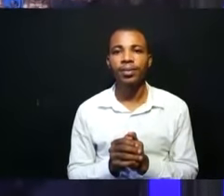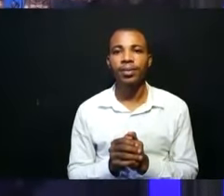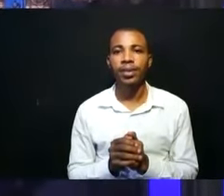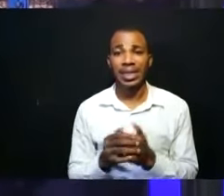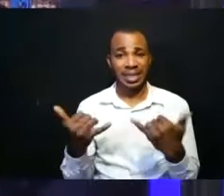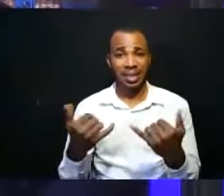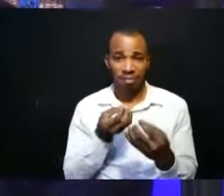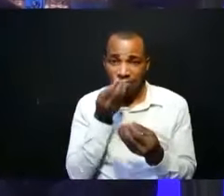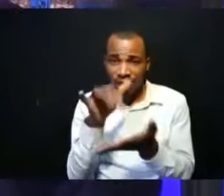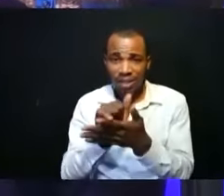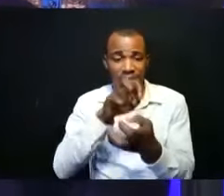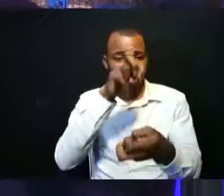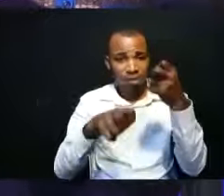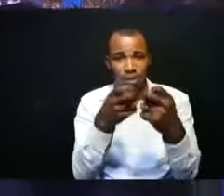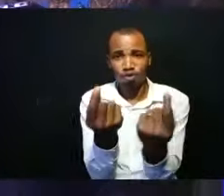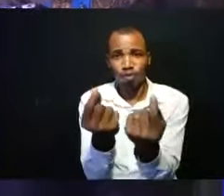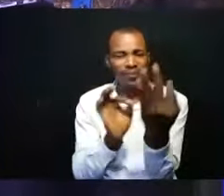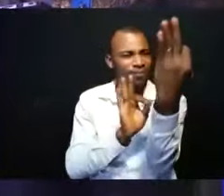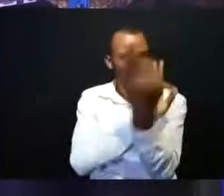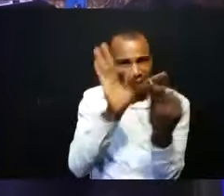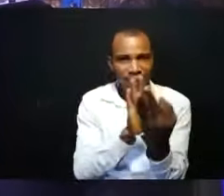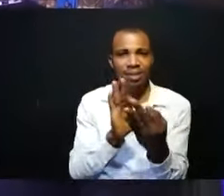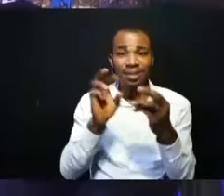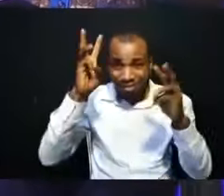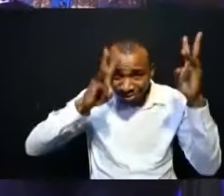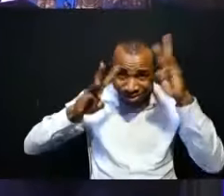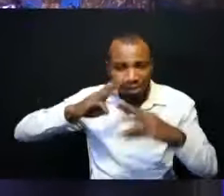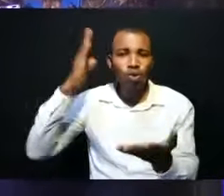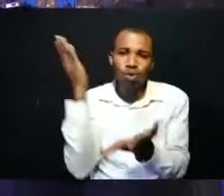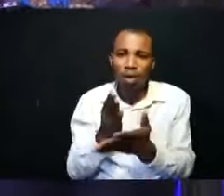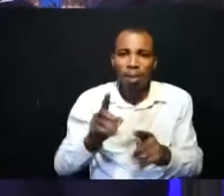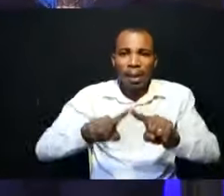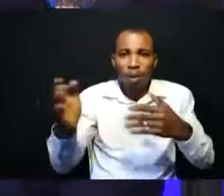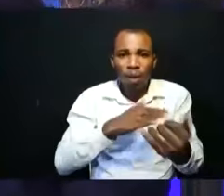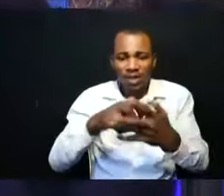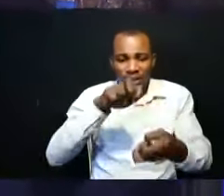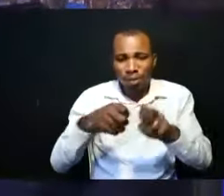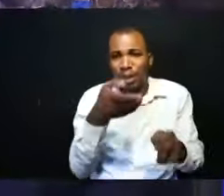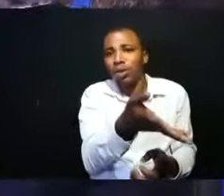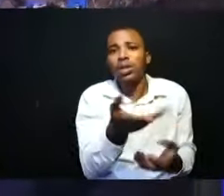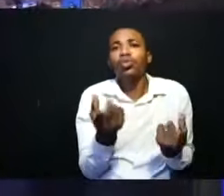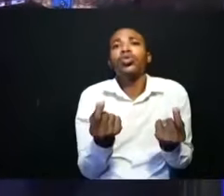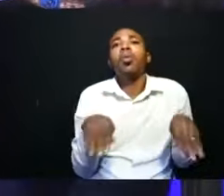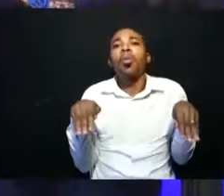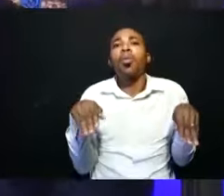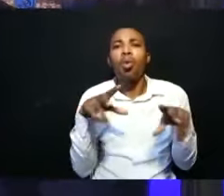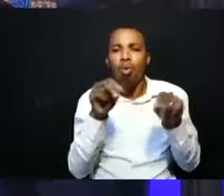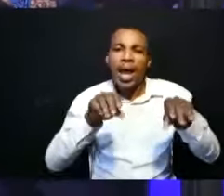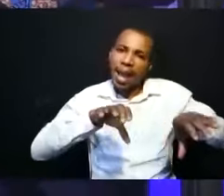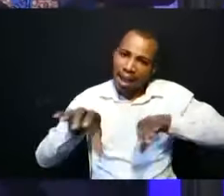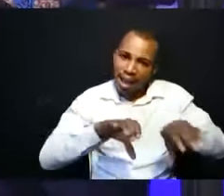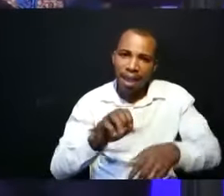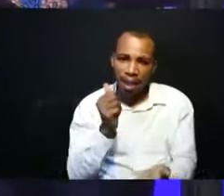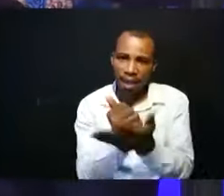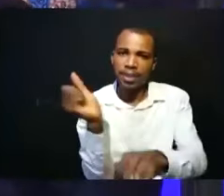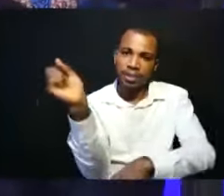the facts. Quit worrying. Then do something about it. And we said that